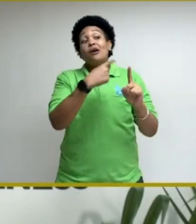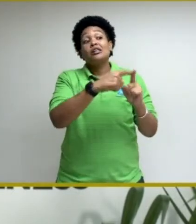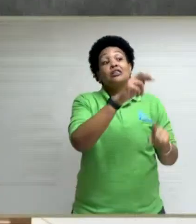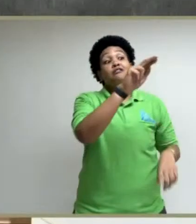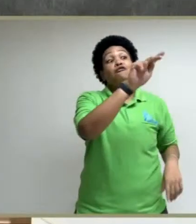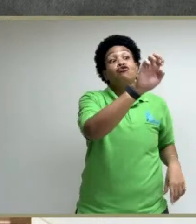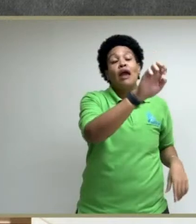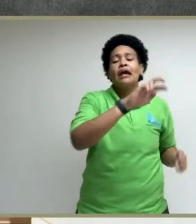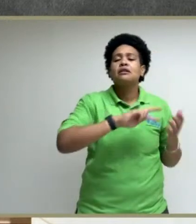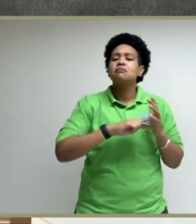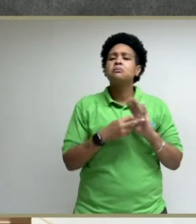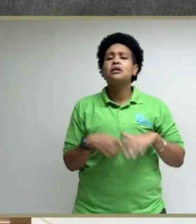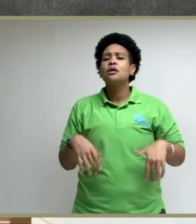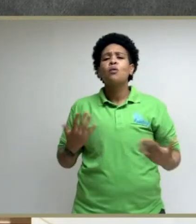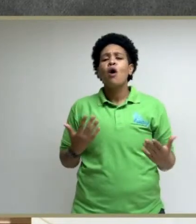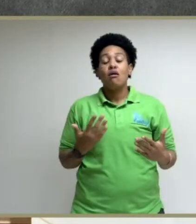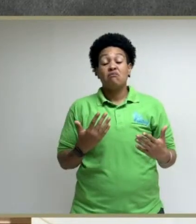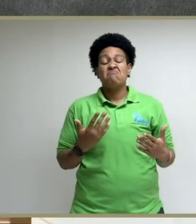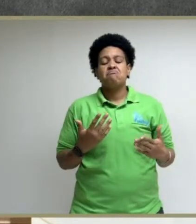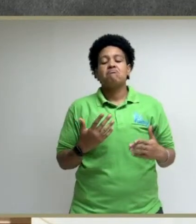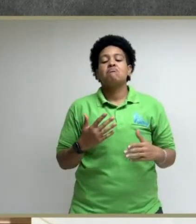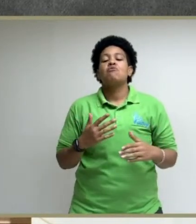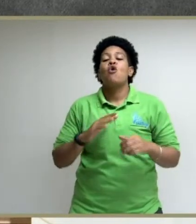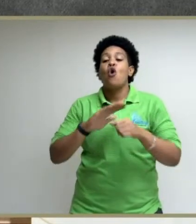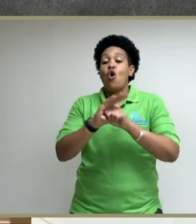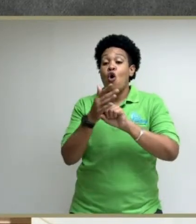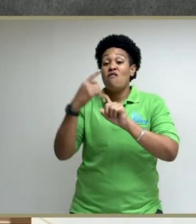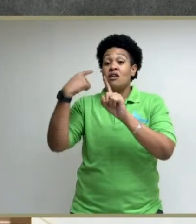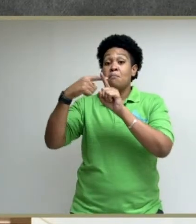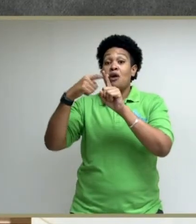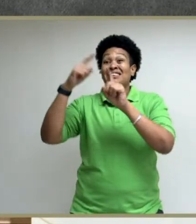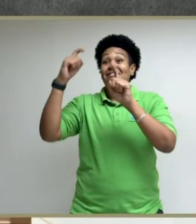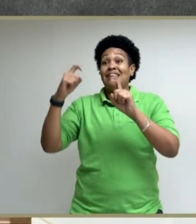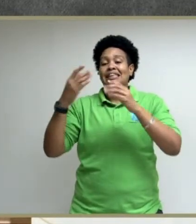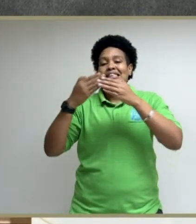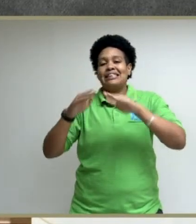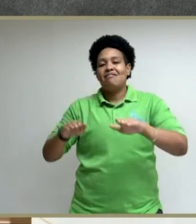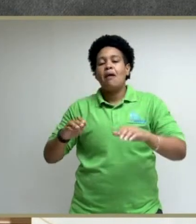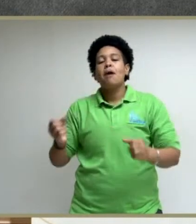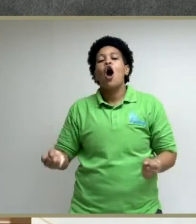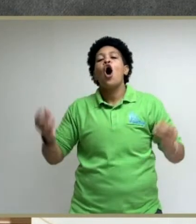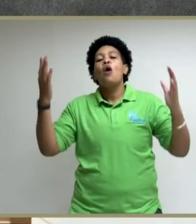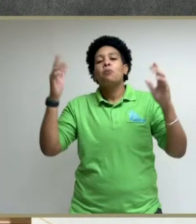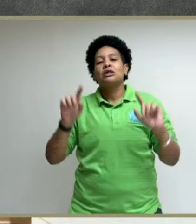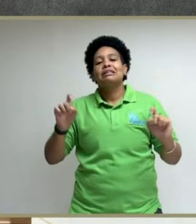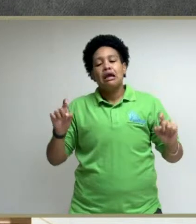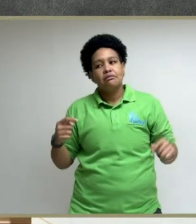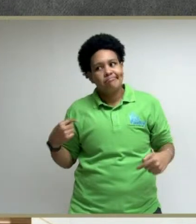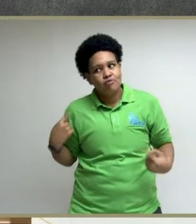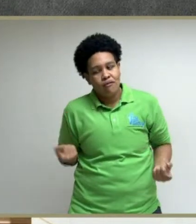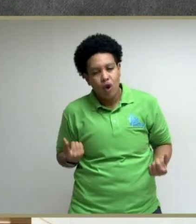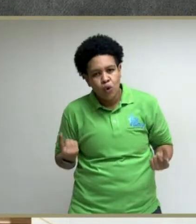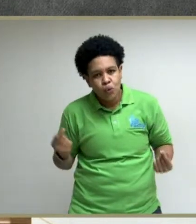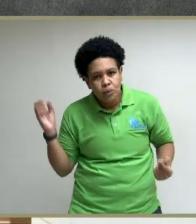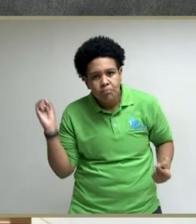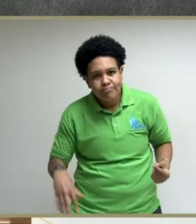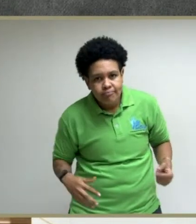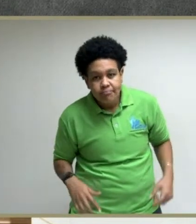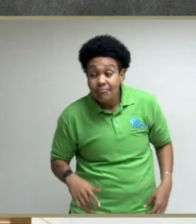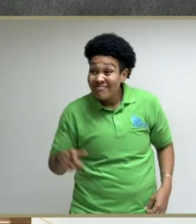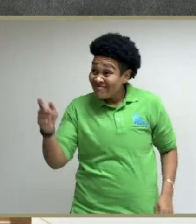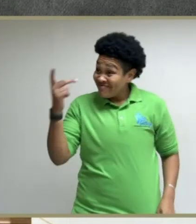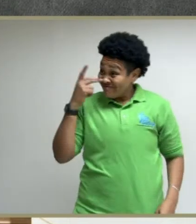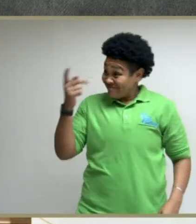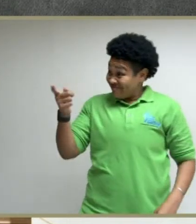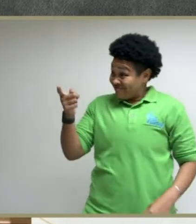COVID-19 positive tests over the number of COVID-19 tests done. Next slide. And here we would see that